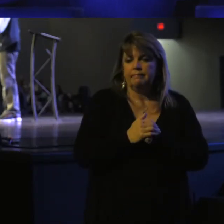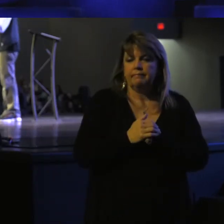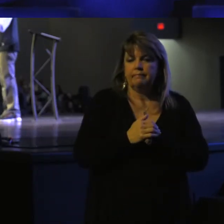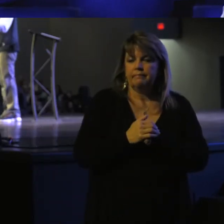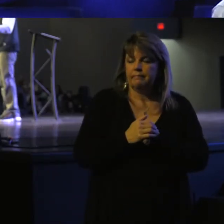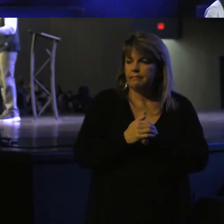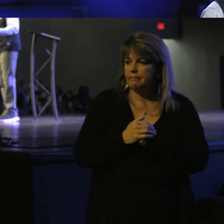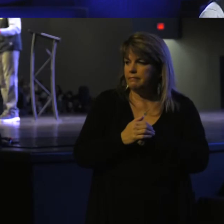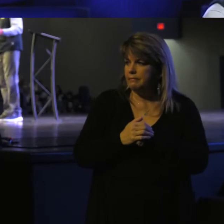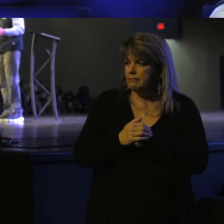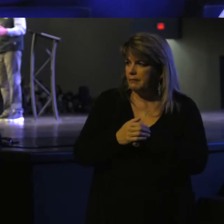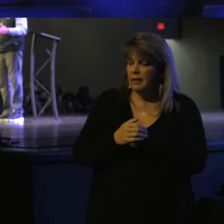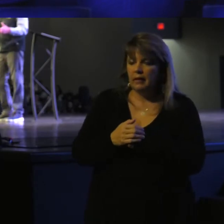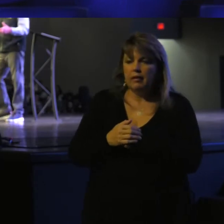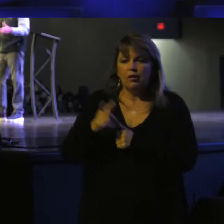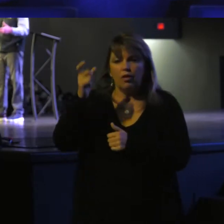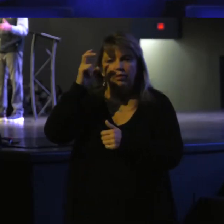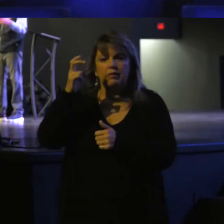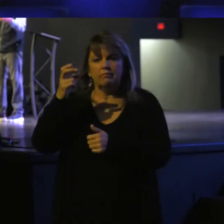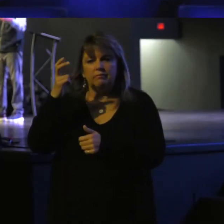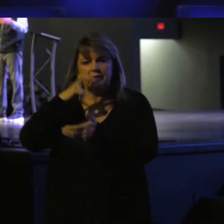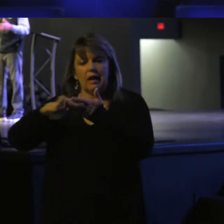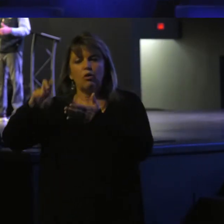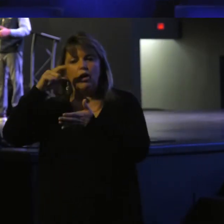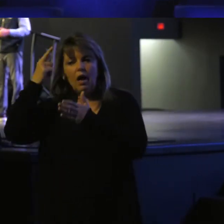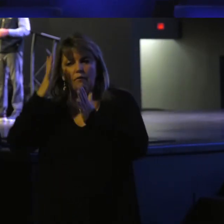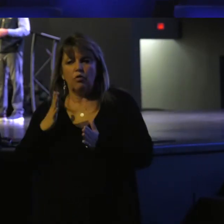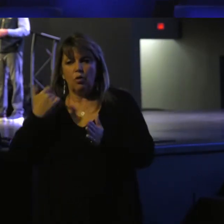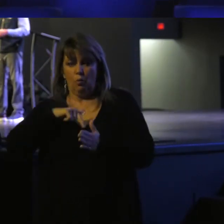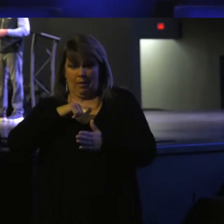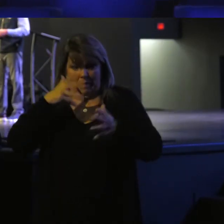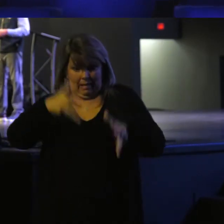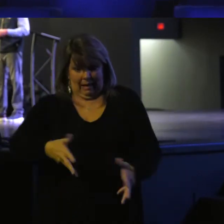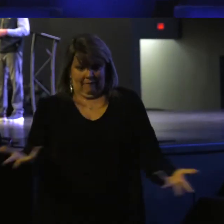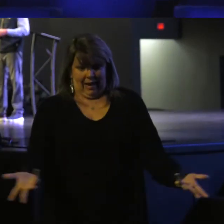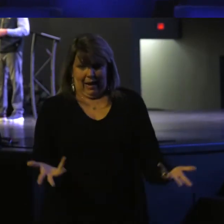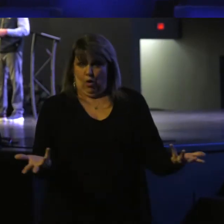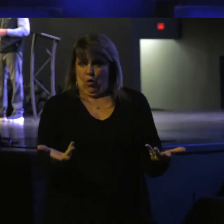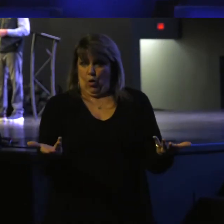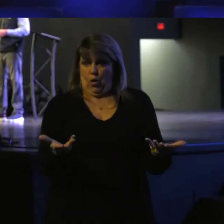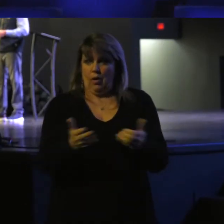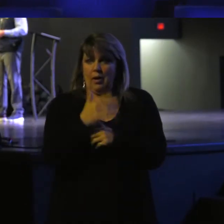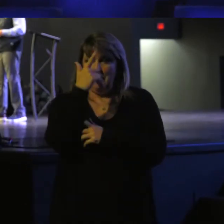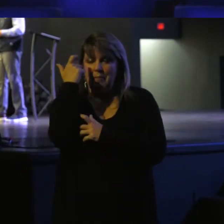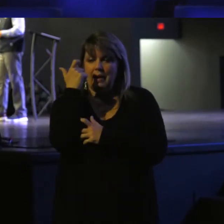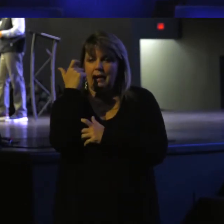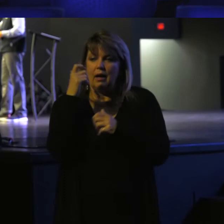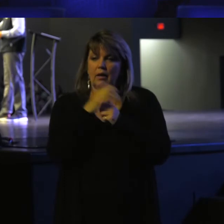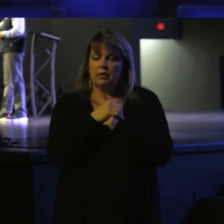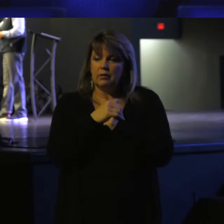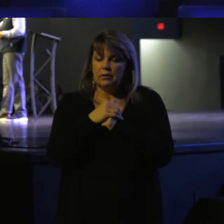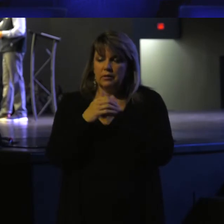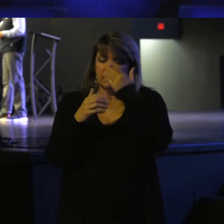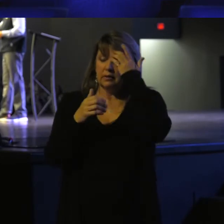Cabinet secretary, the governor, we've been left here because there's a father